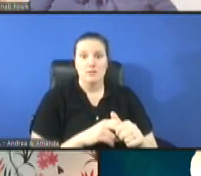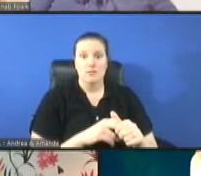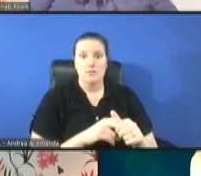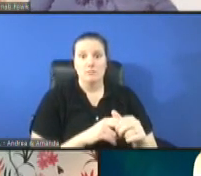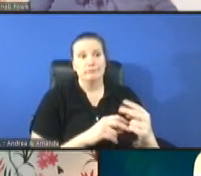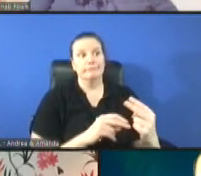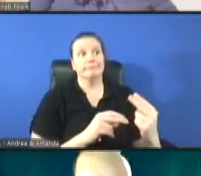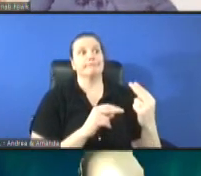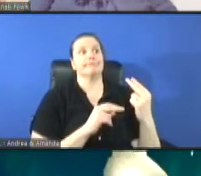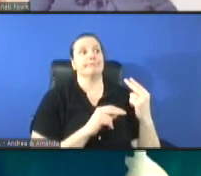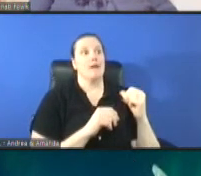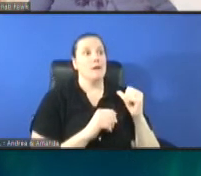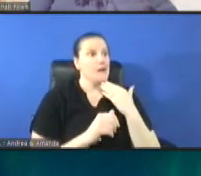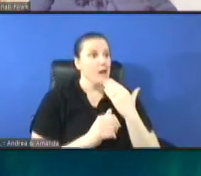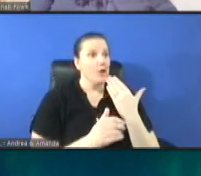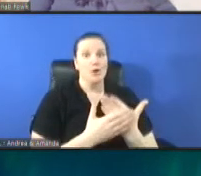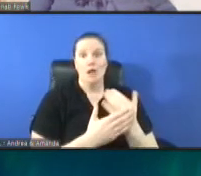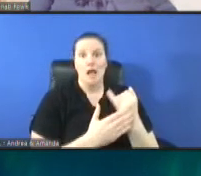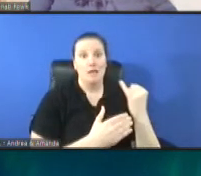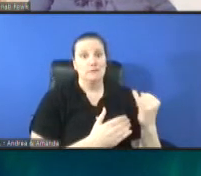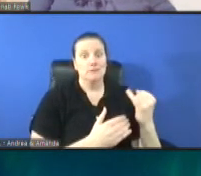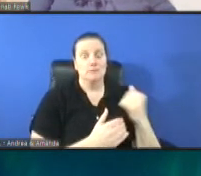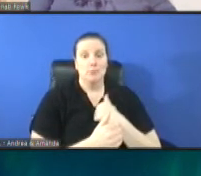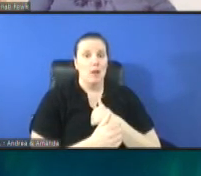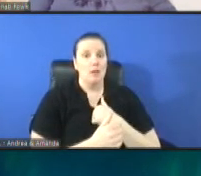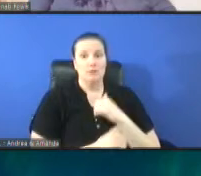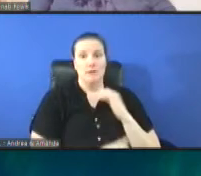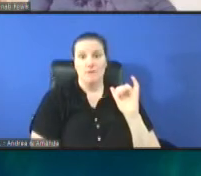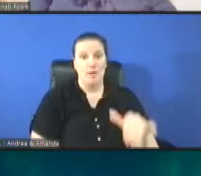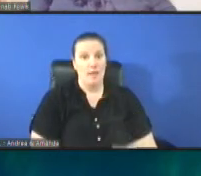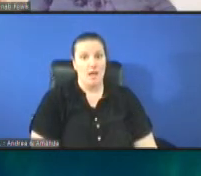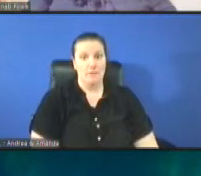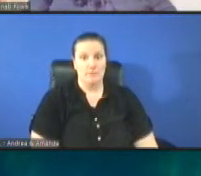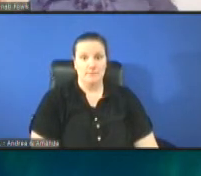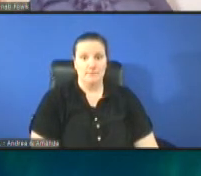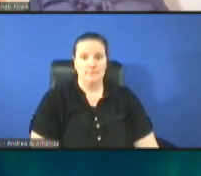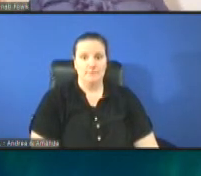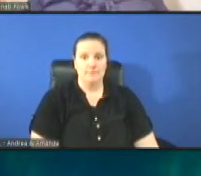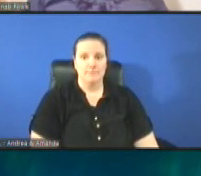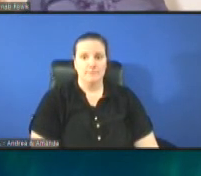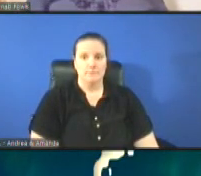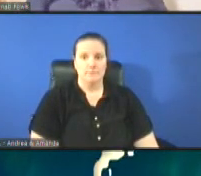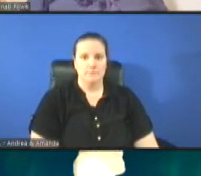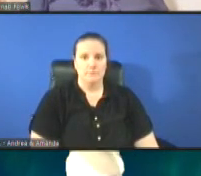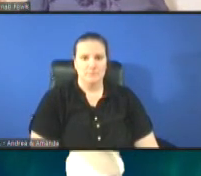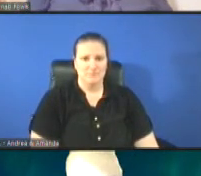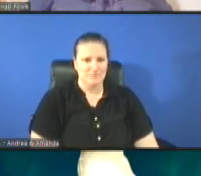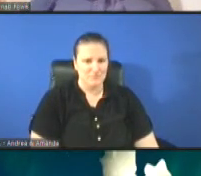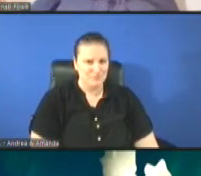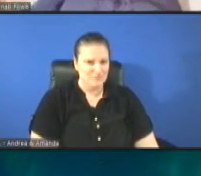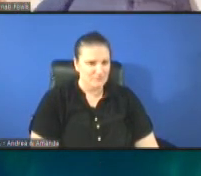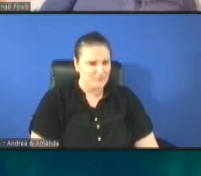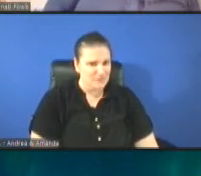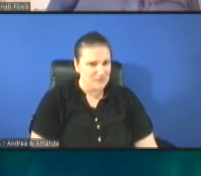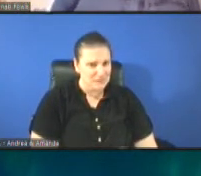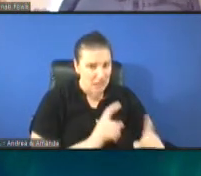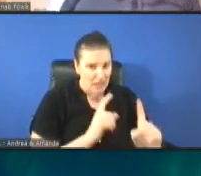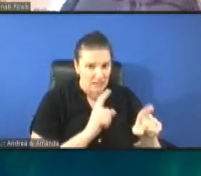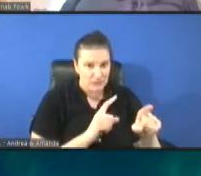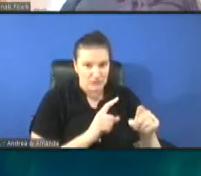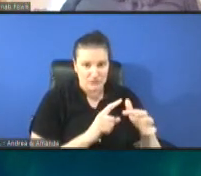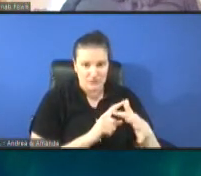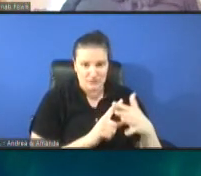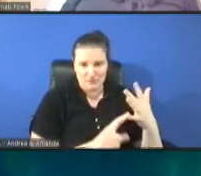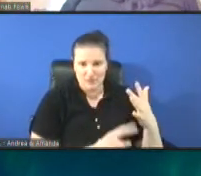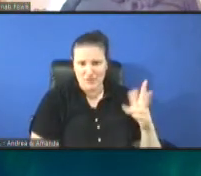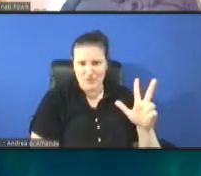was not a good idea and apologized for that. Did I answer, Anne? I think you had